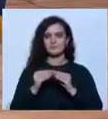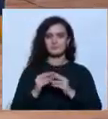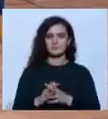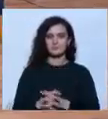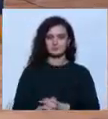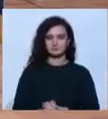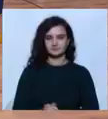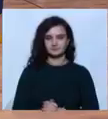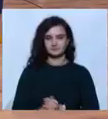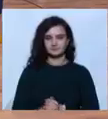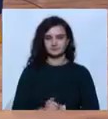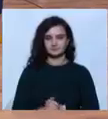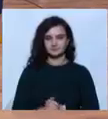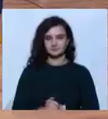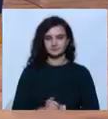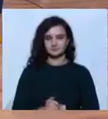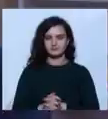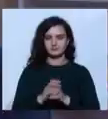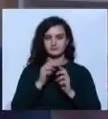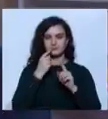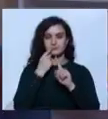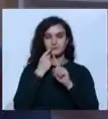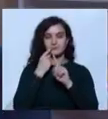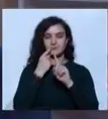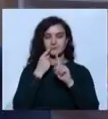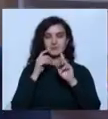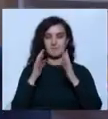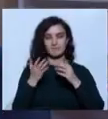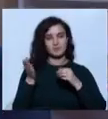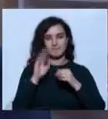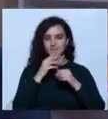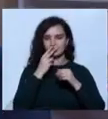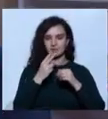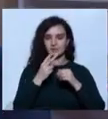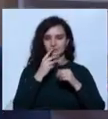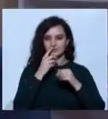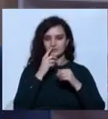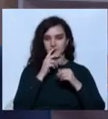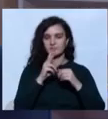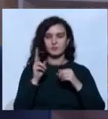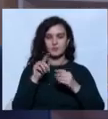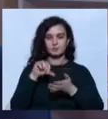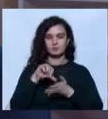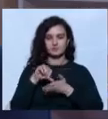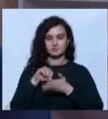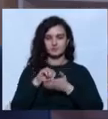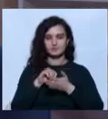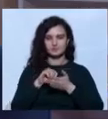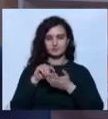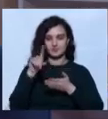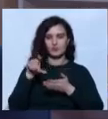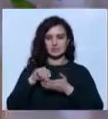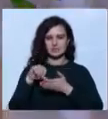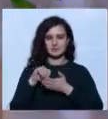would too. So now that we know what happens, let's take a look at who is in our story with our